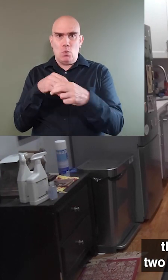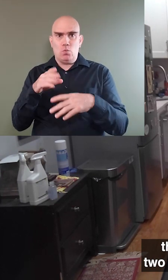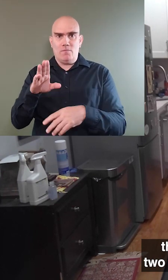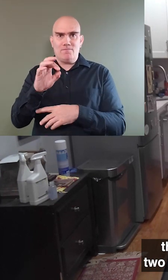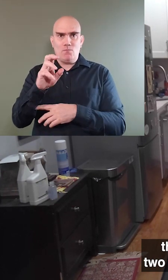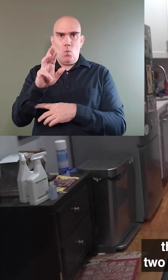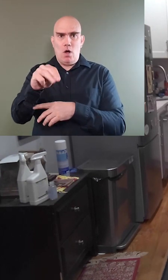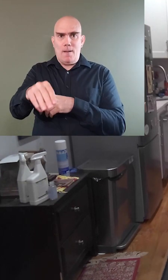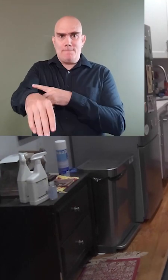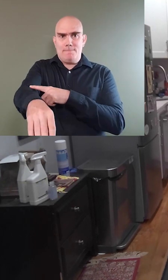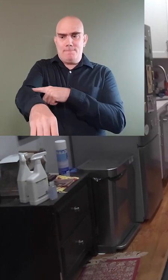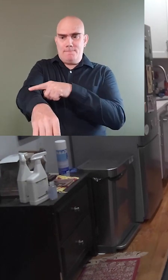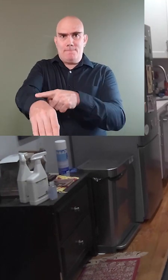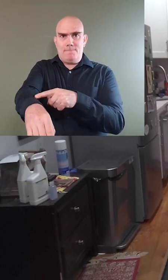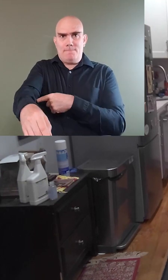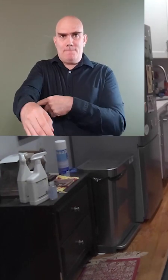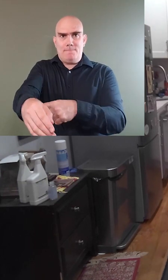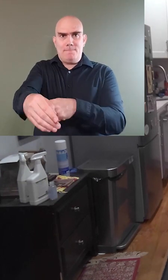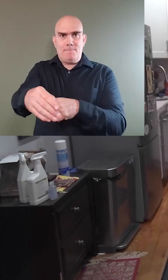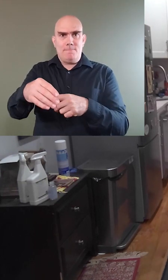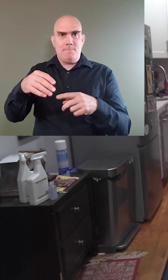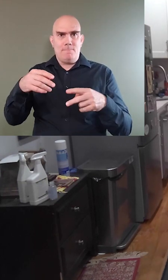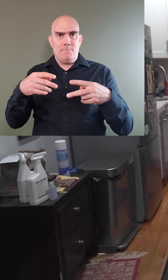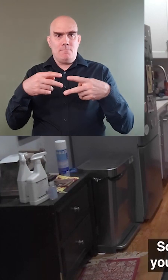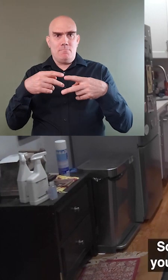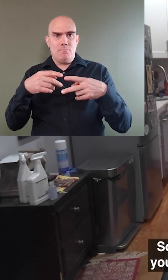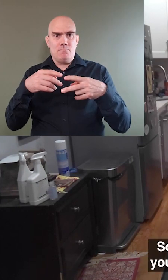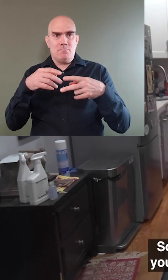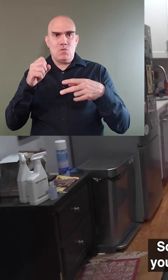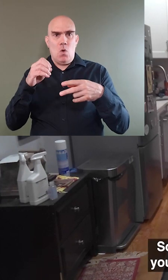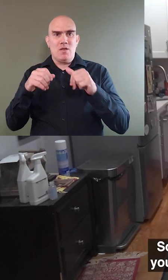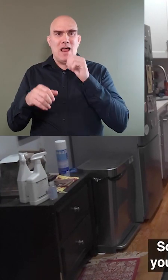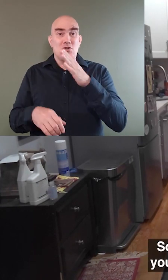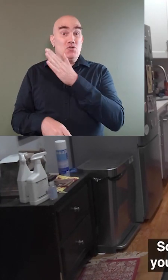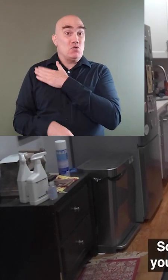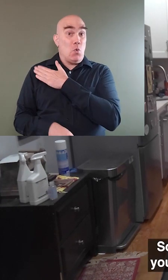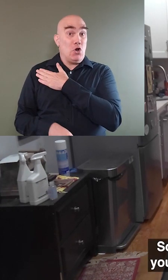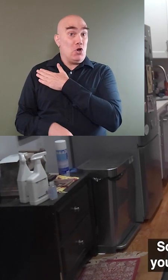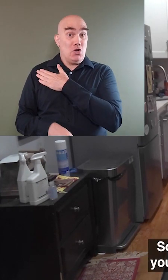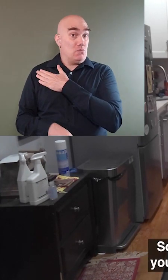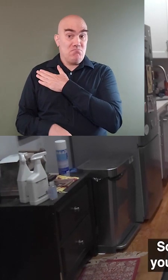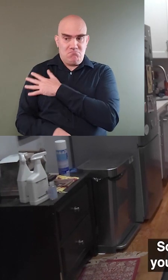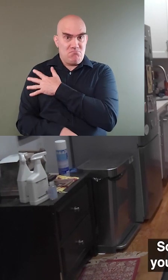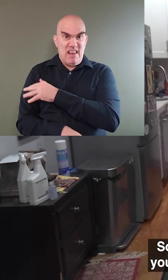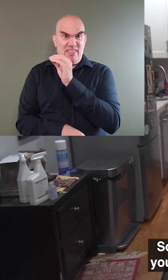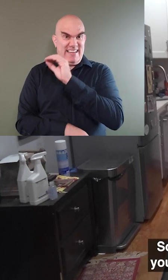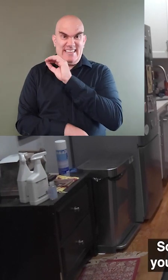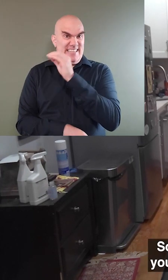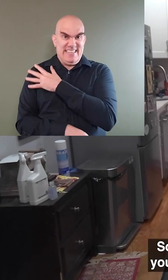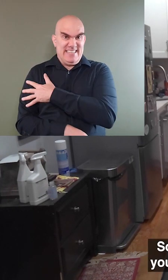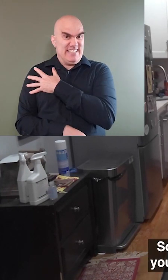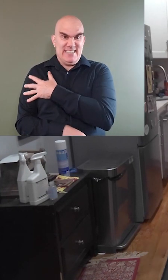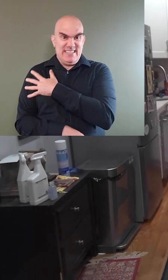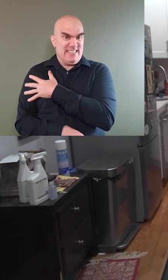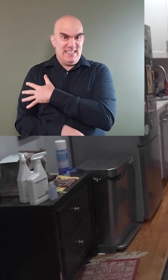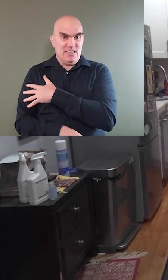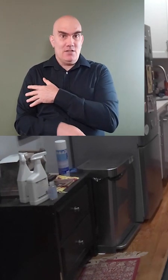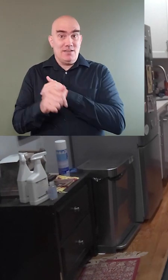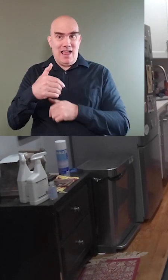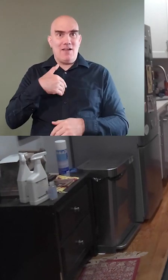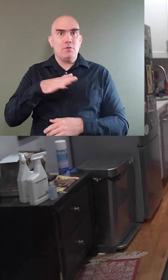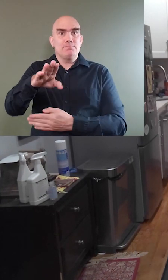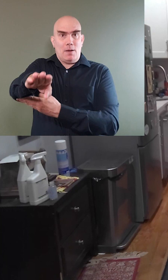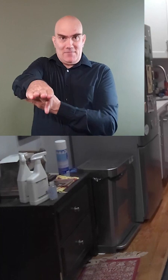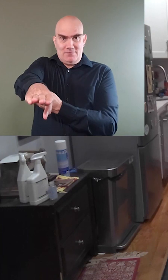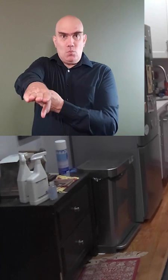your forearm, enables you to do that. So it's not at your shoulder, your upper arm does nothing. You can have